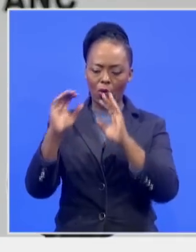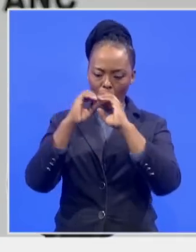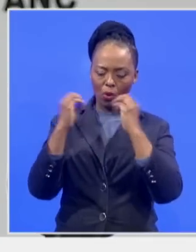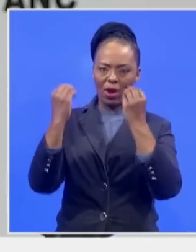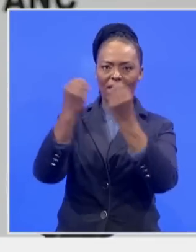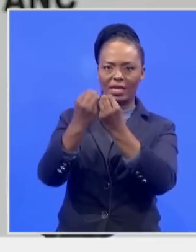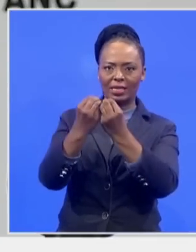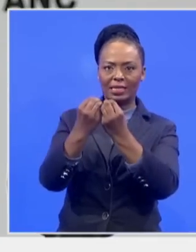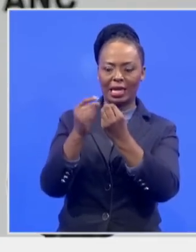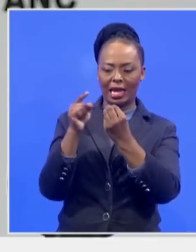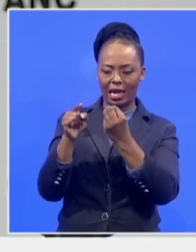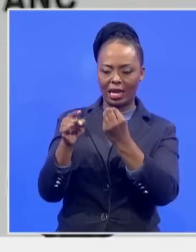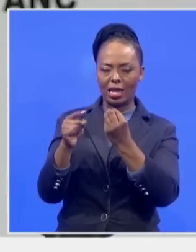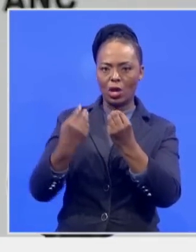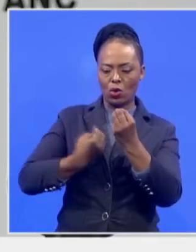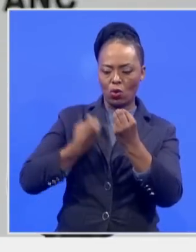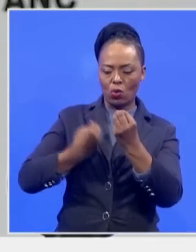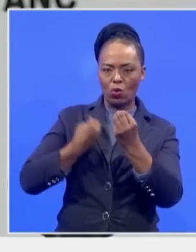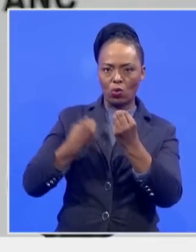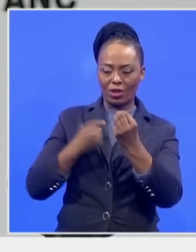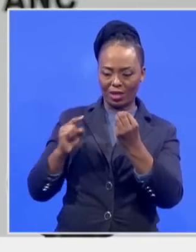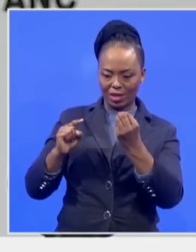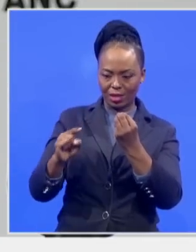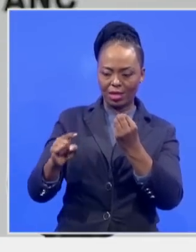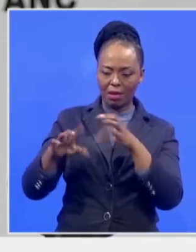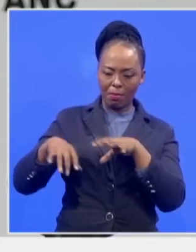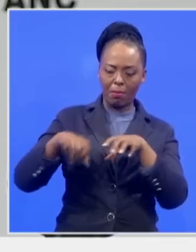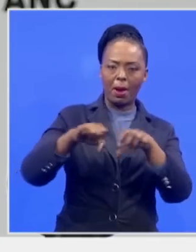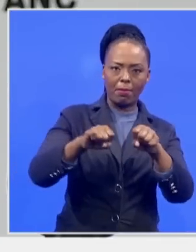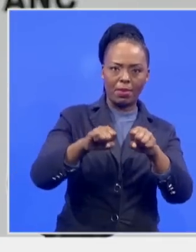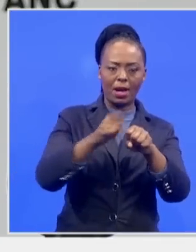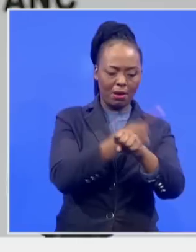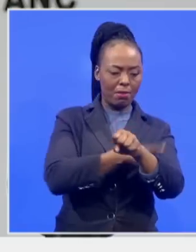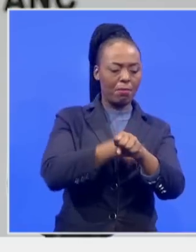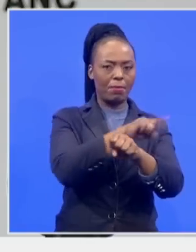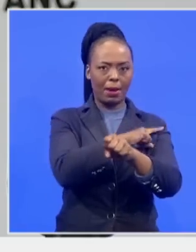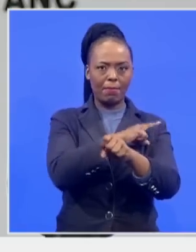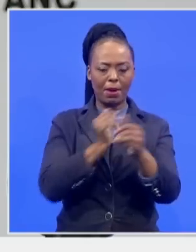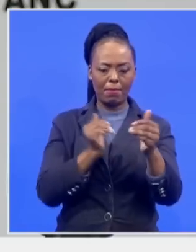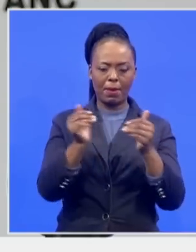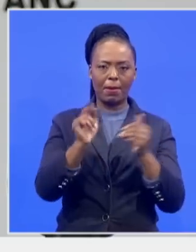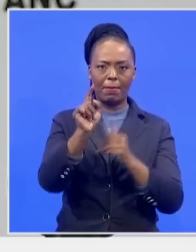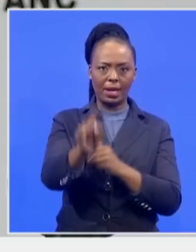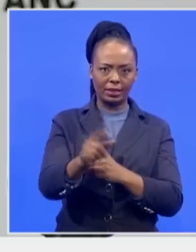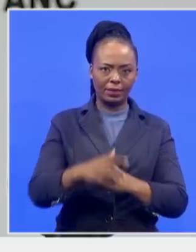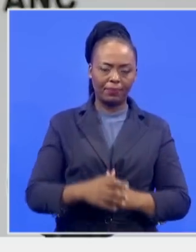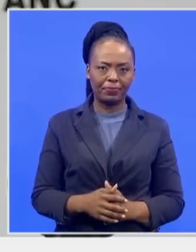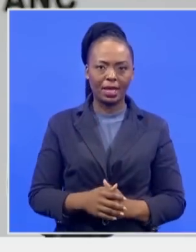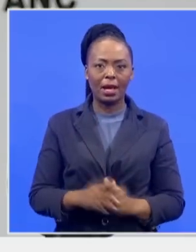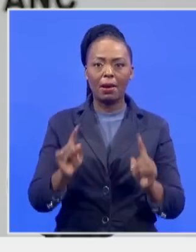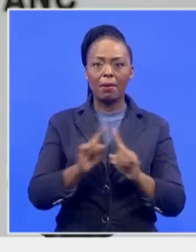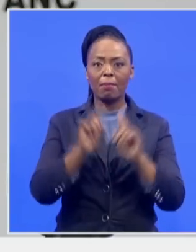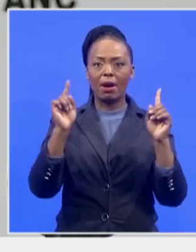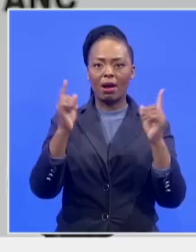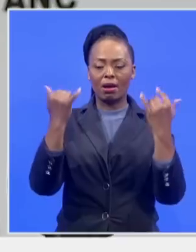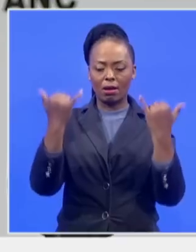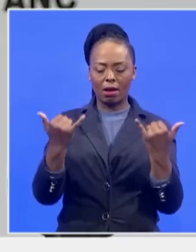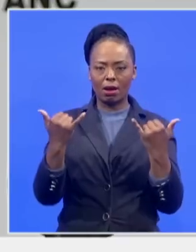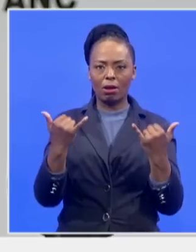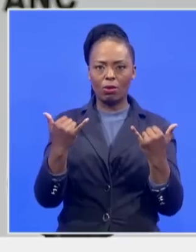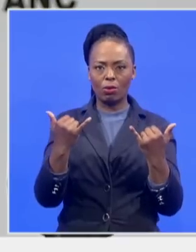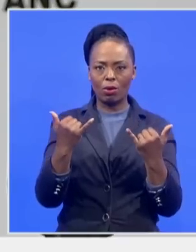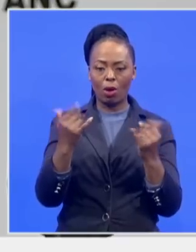Youth League, to execute that particular mandate. So we couldn't allow